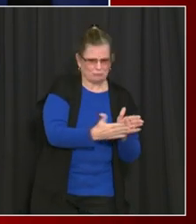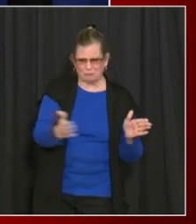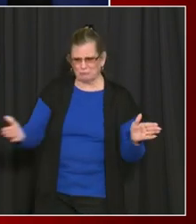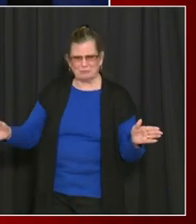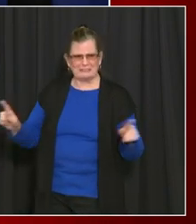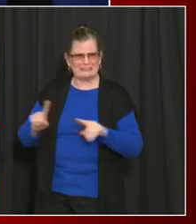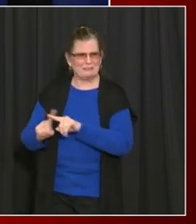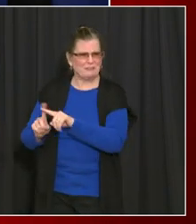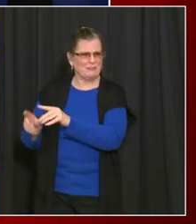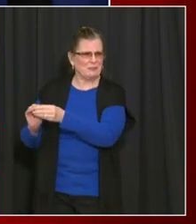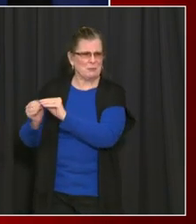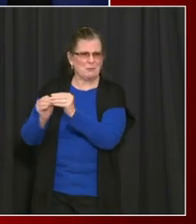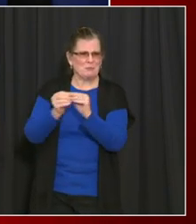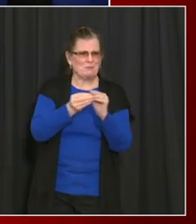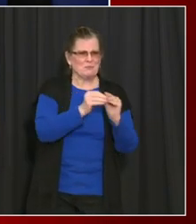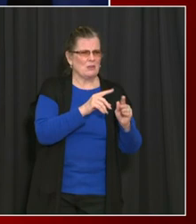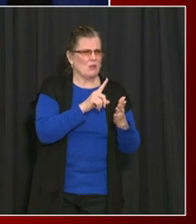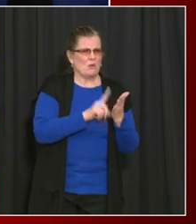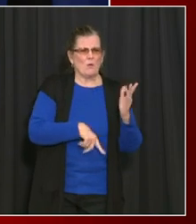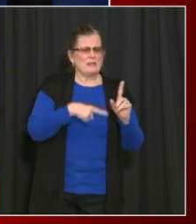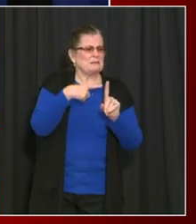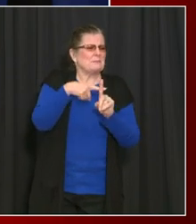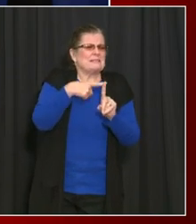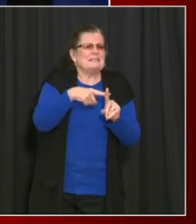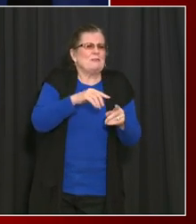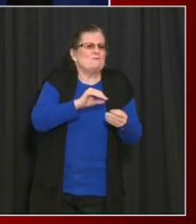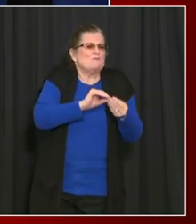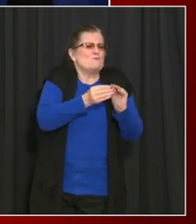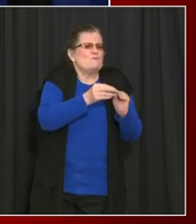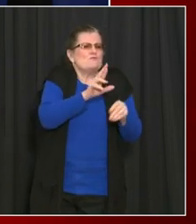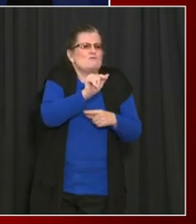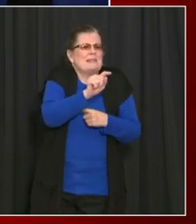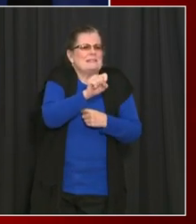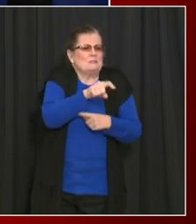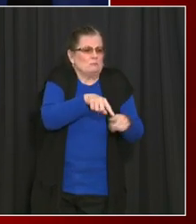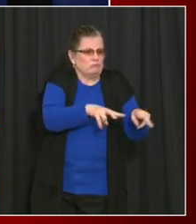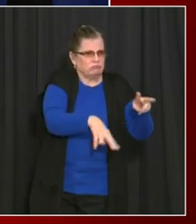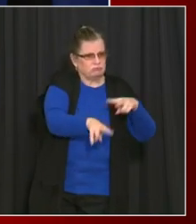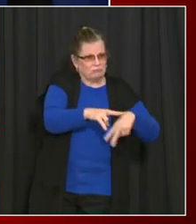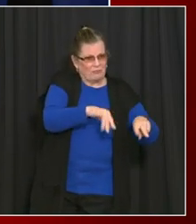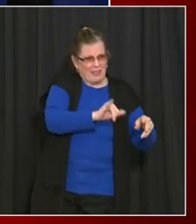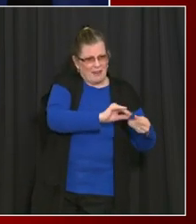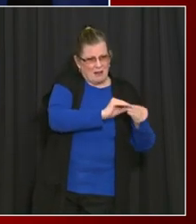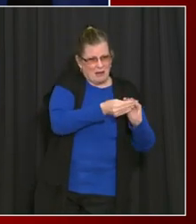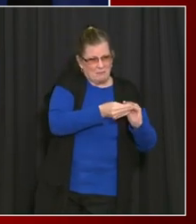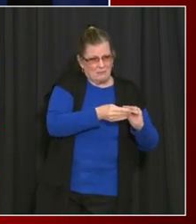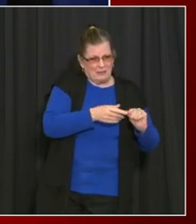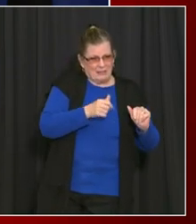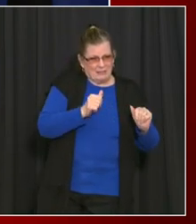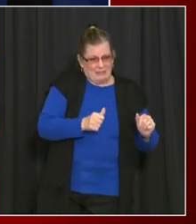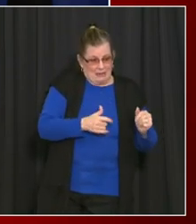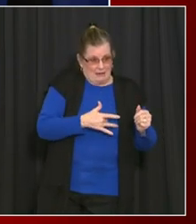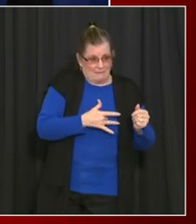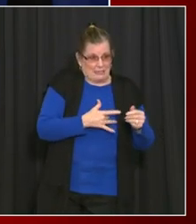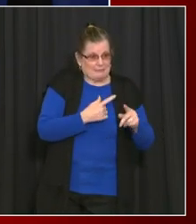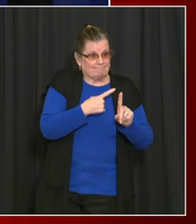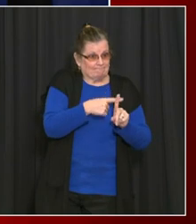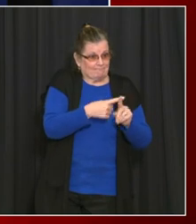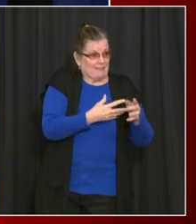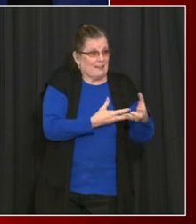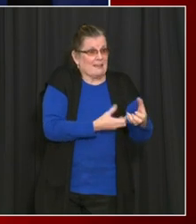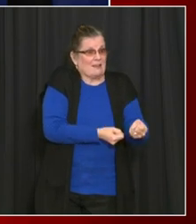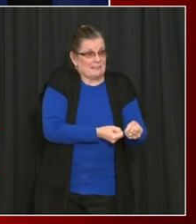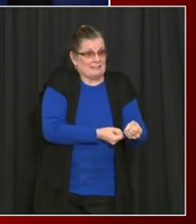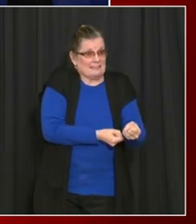What positivity rate has been observed when we can be confident that we won't have a